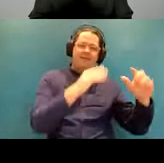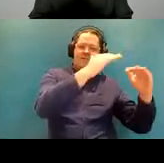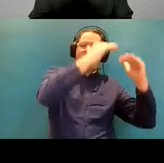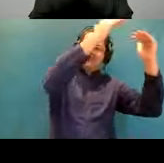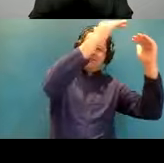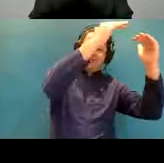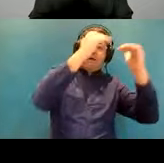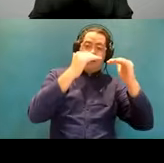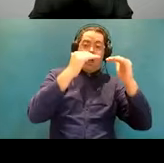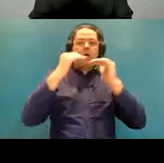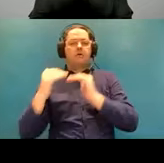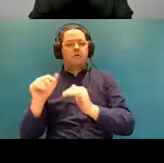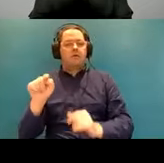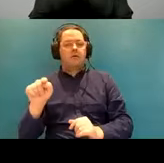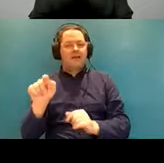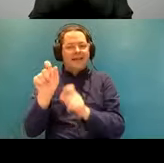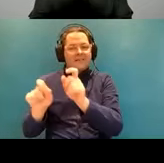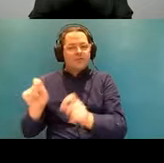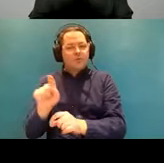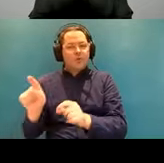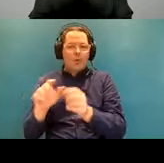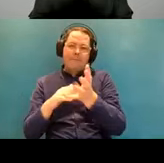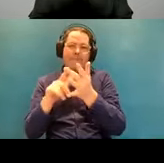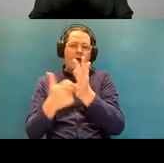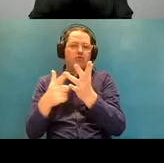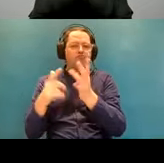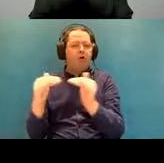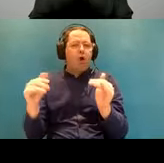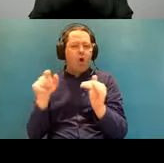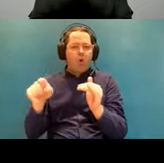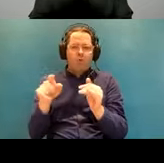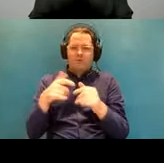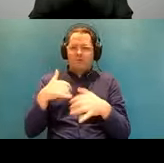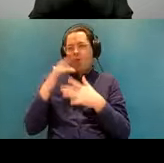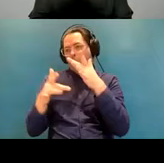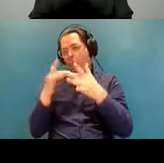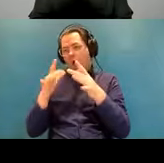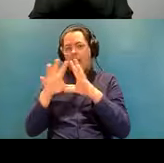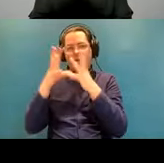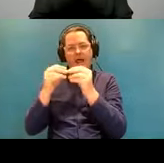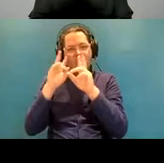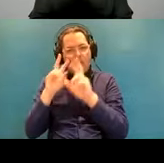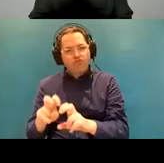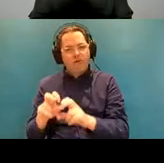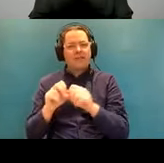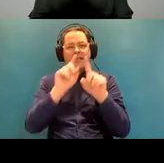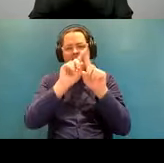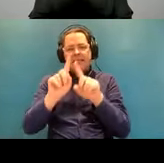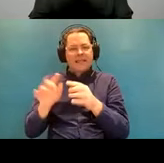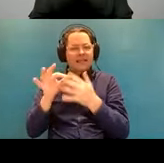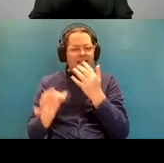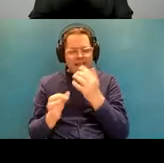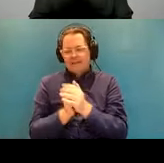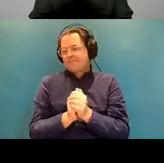very closely. And we have a lot of tools for this. We have discourse-centred online ethnography, Yanis Andrutsopoulos' work. We have